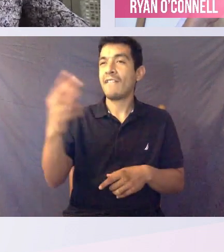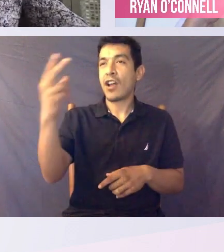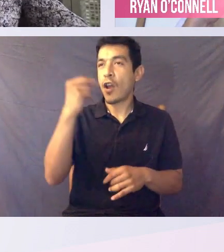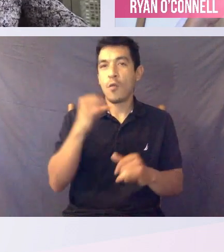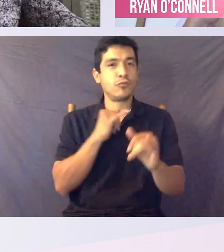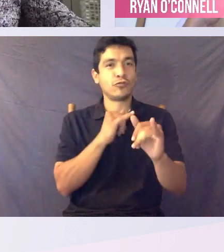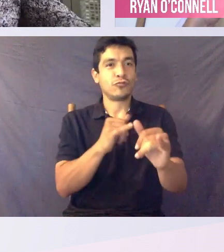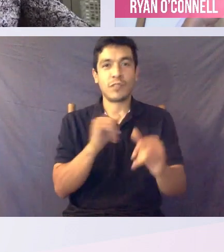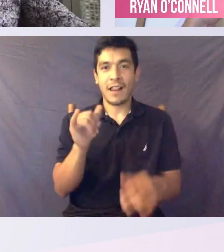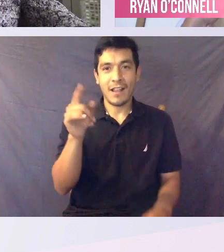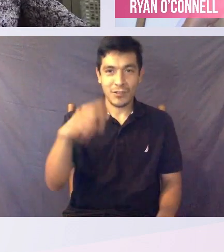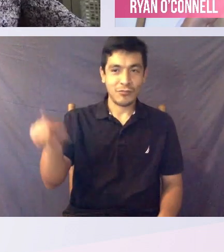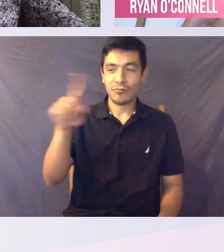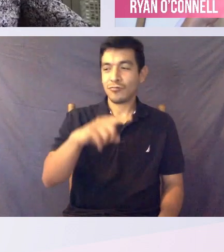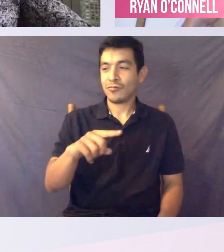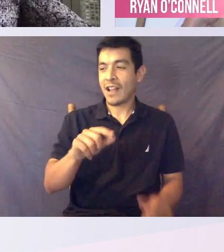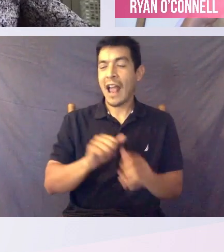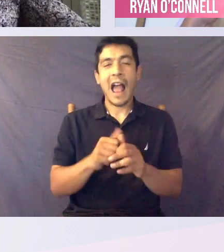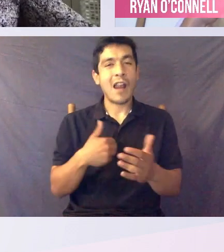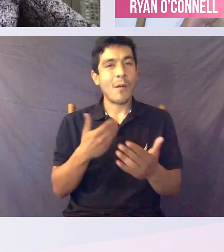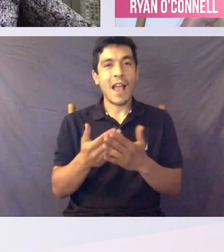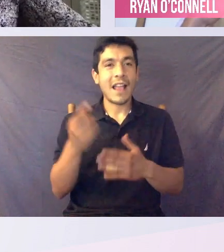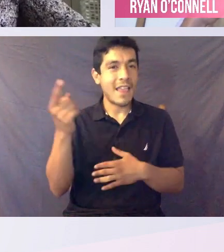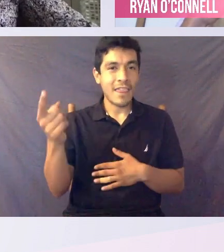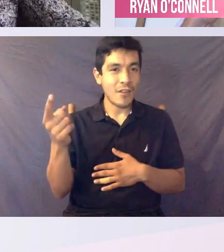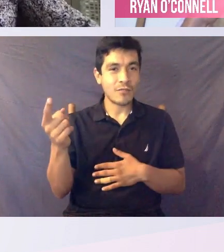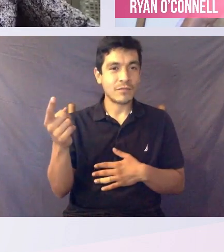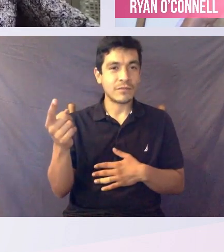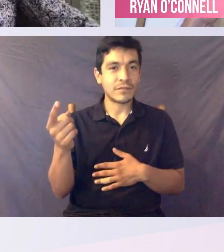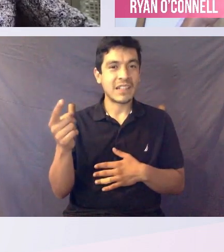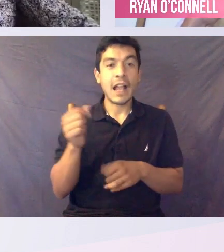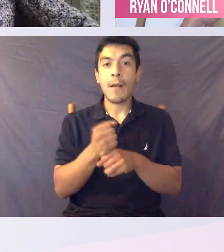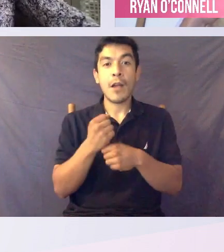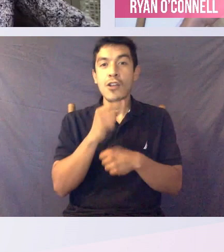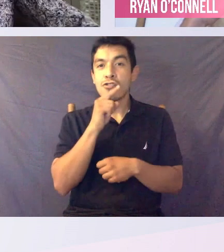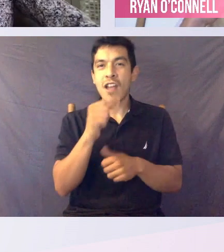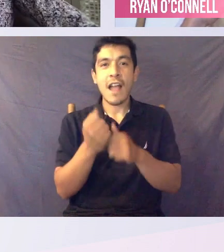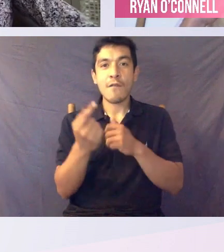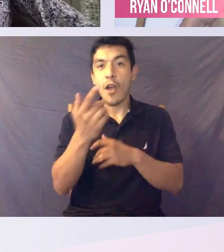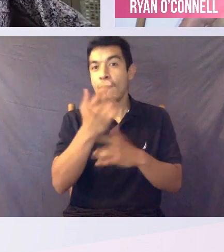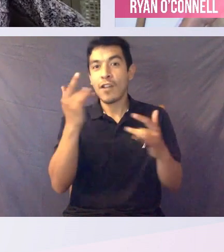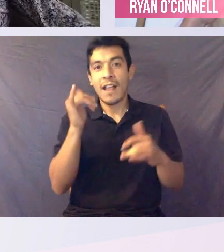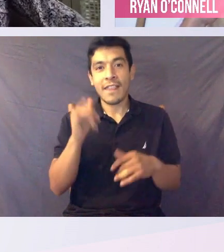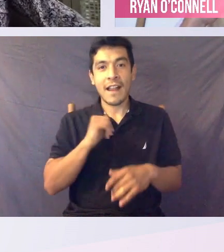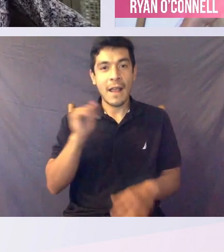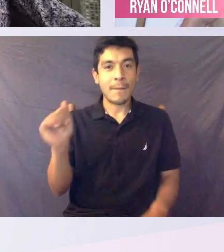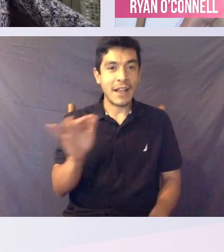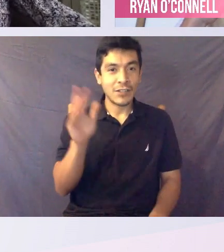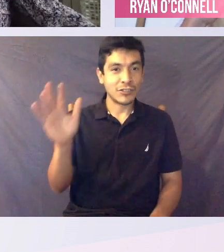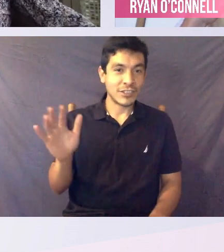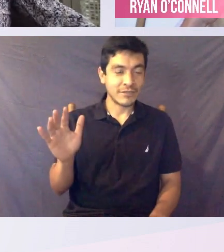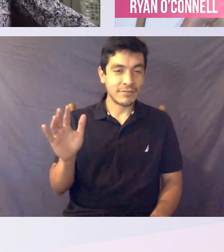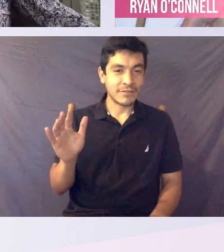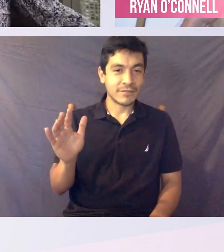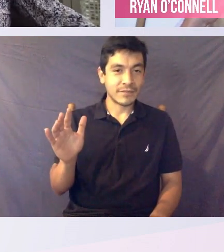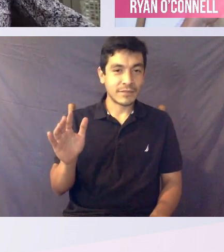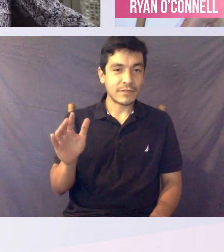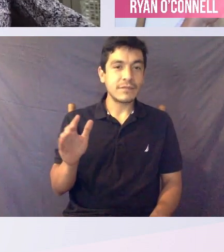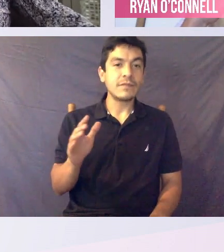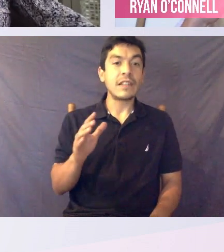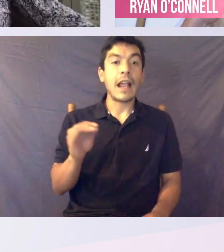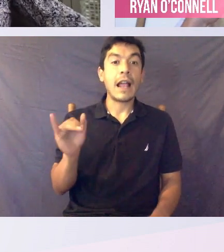You know, it's like, how do I get there? Oh, it's by making sure everyone forgets that I'm Asian. And I think the question that you brought up, Ruben, in terms